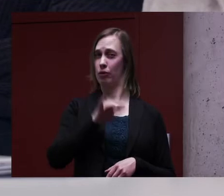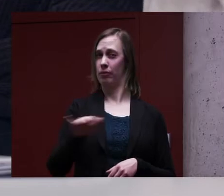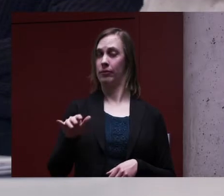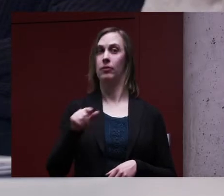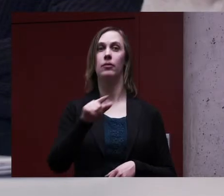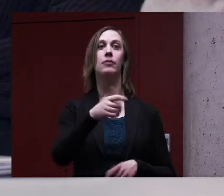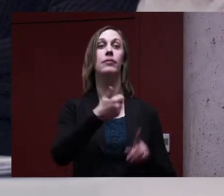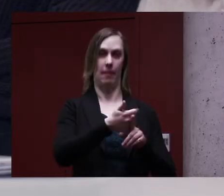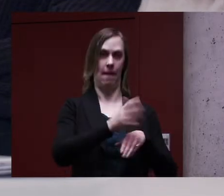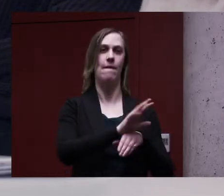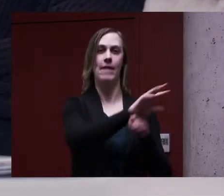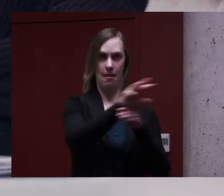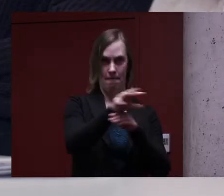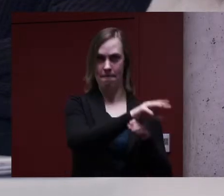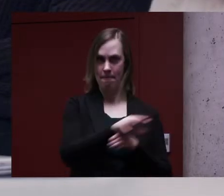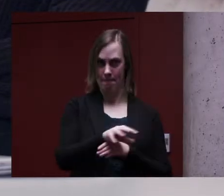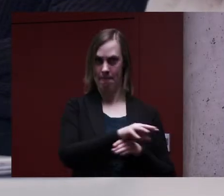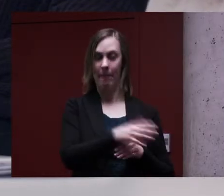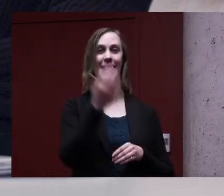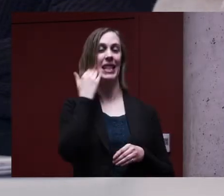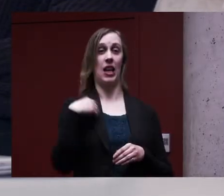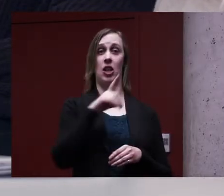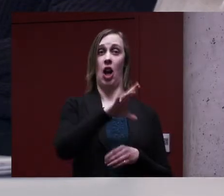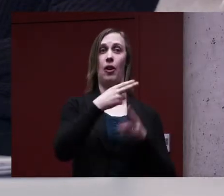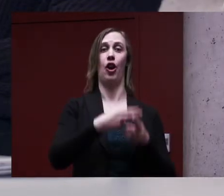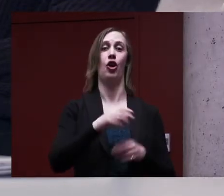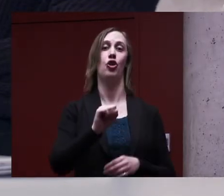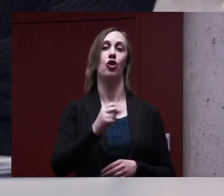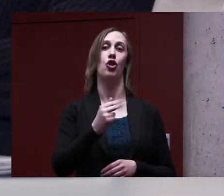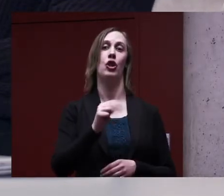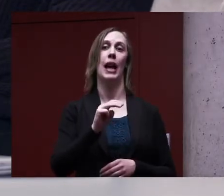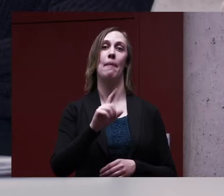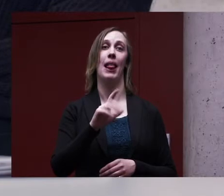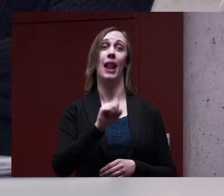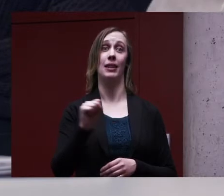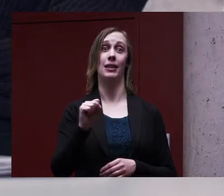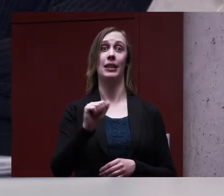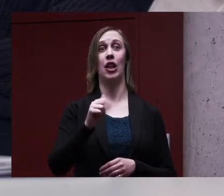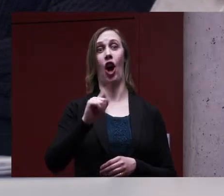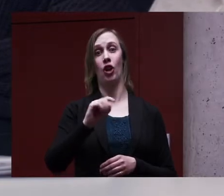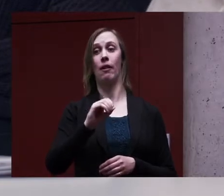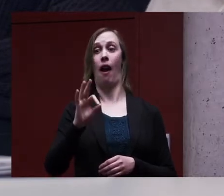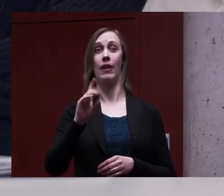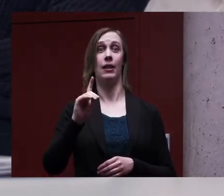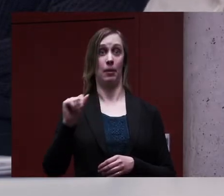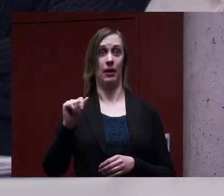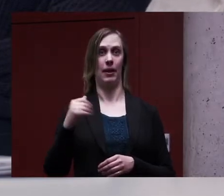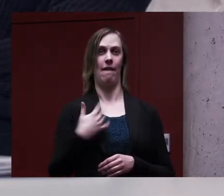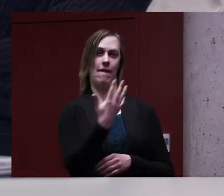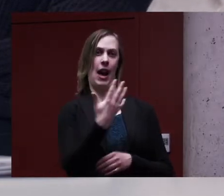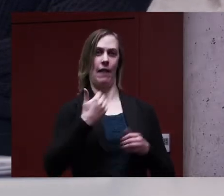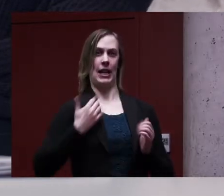acclaimed documentary called Shameless, The Art of Disability, which follows 5 Canadians with disabilities, including our other